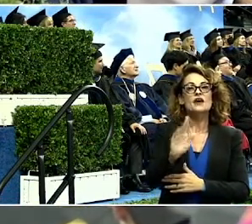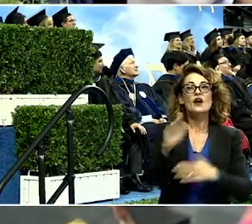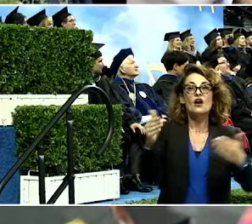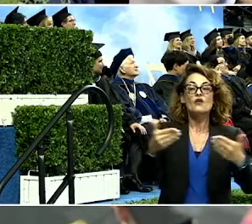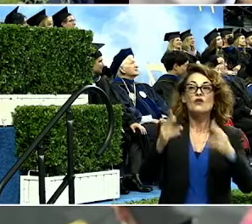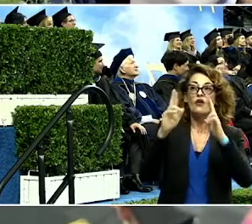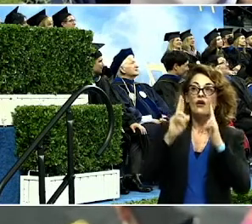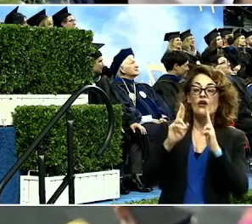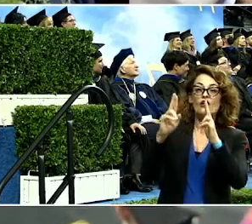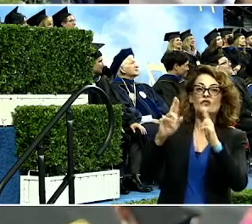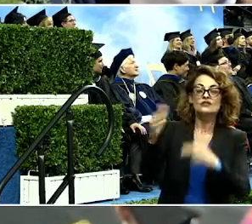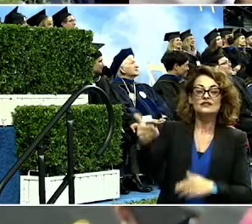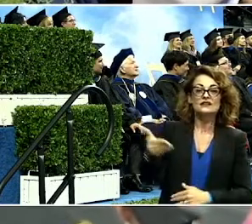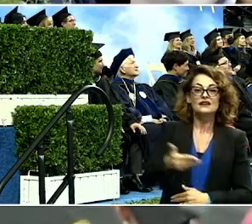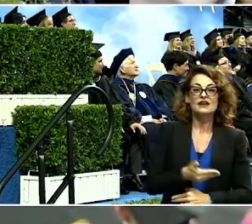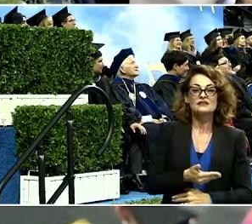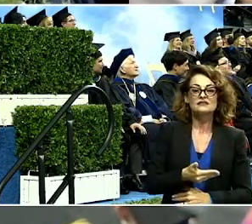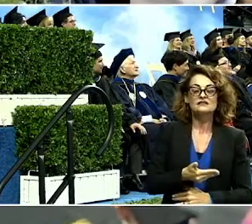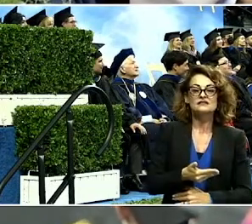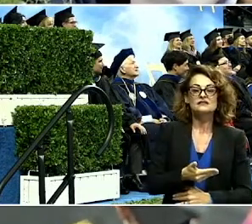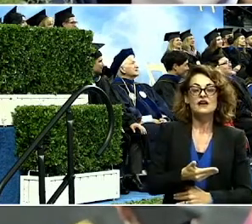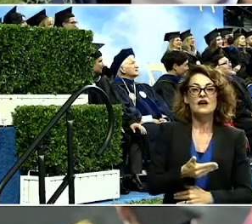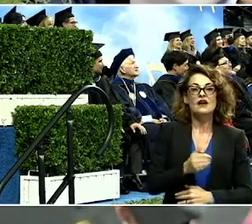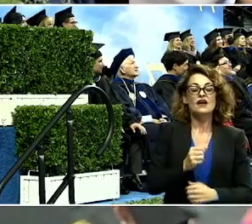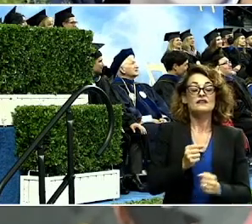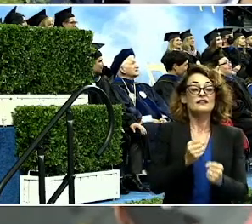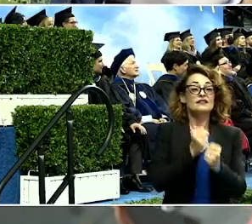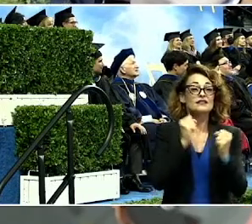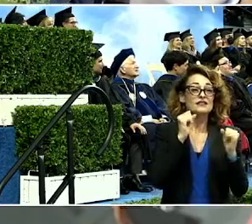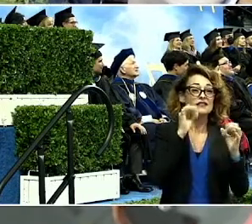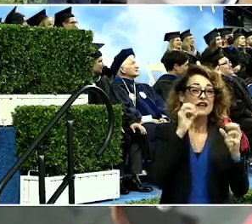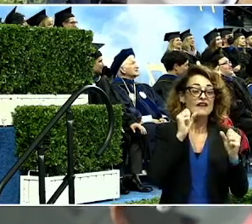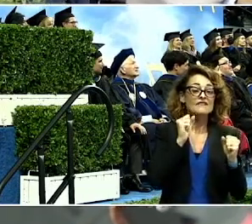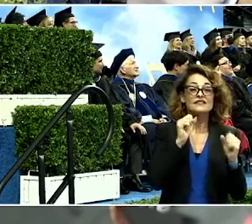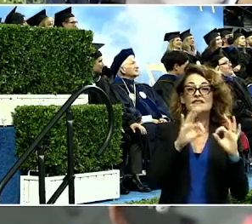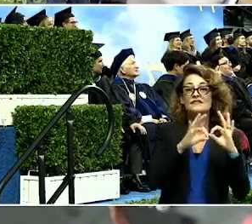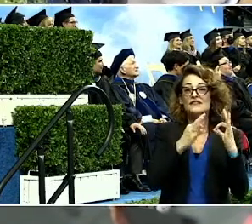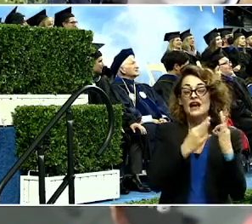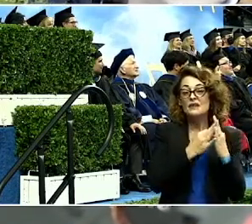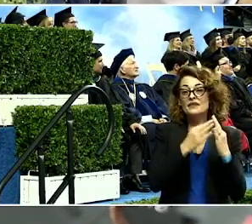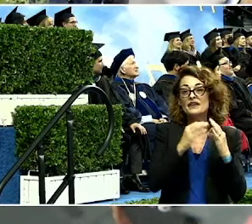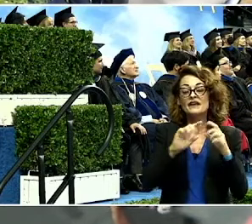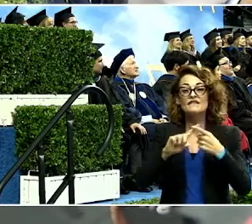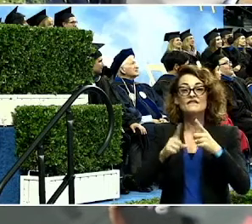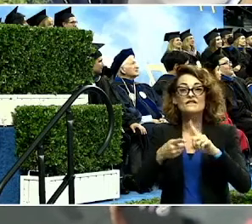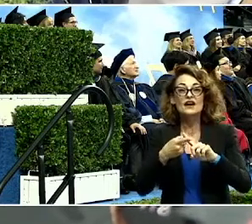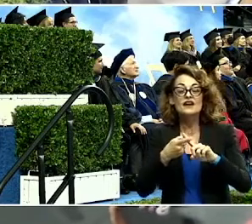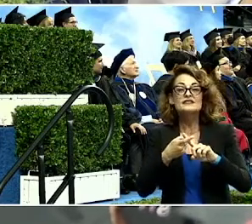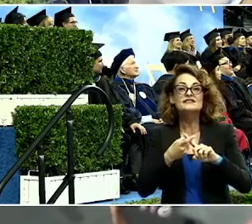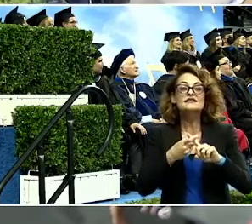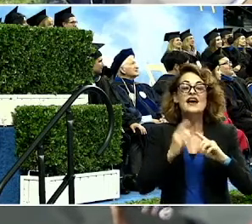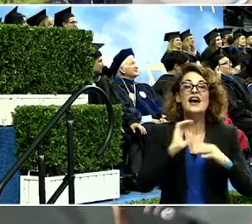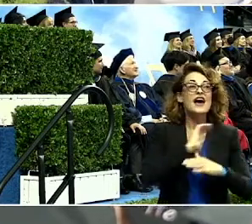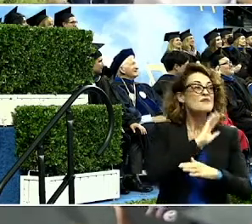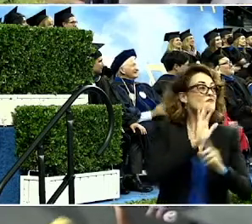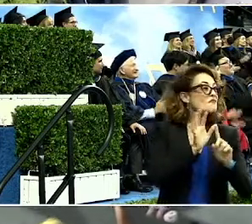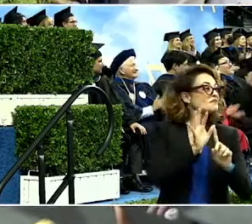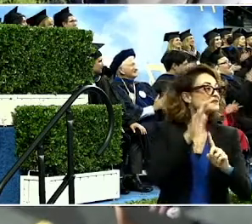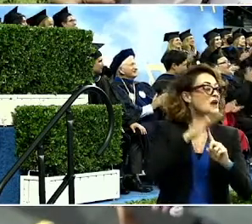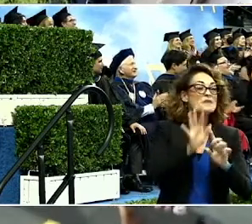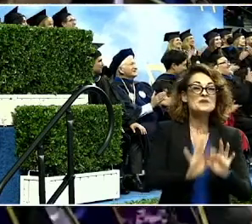guests, beloved family and friends, and most importantly, our brilliant Bruins.